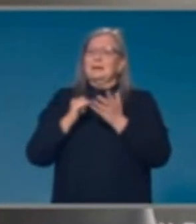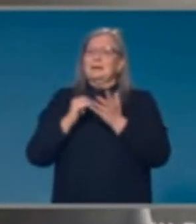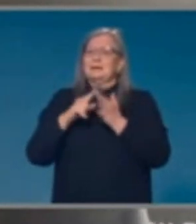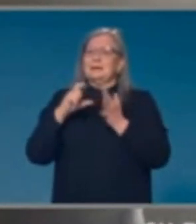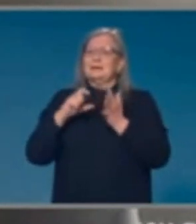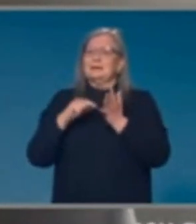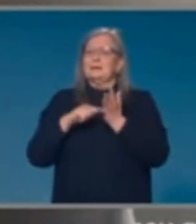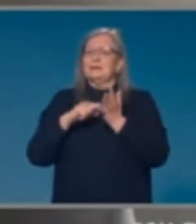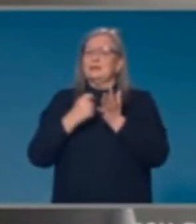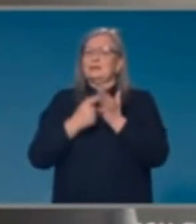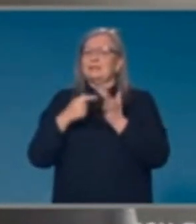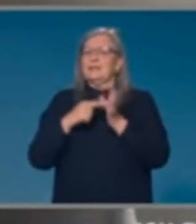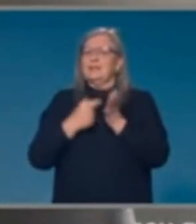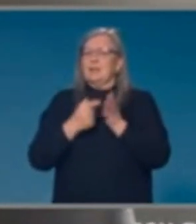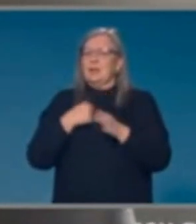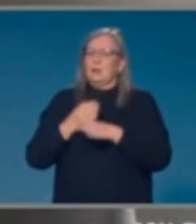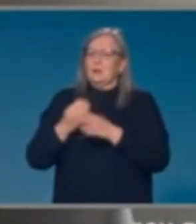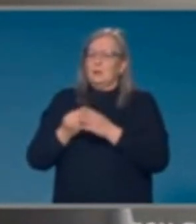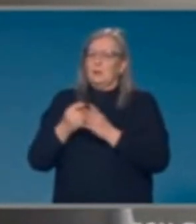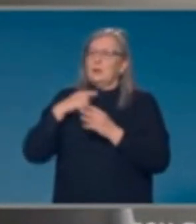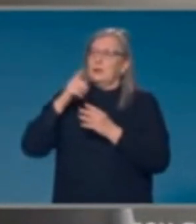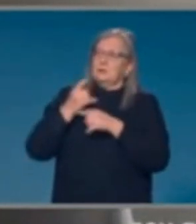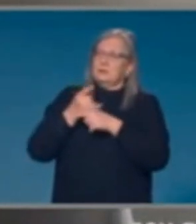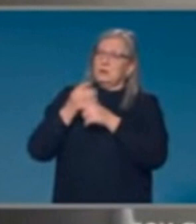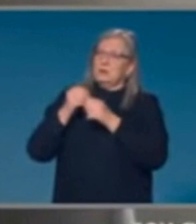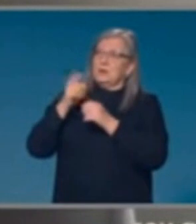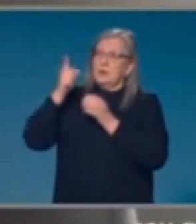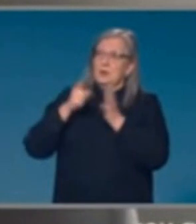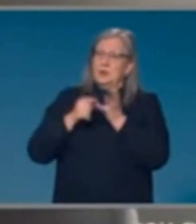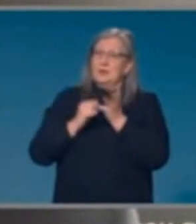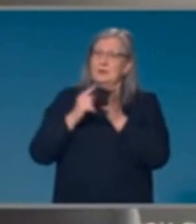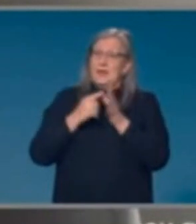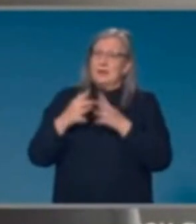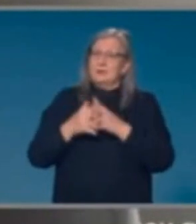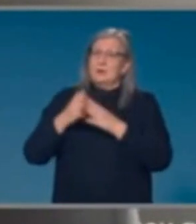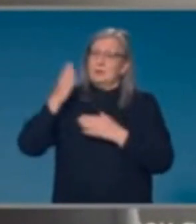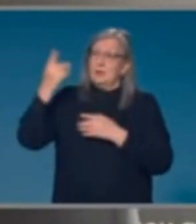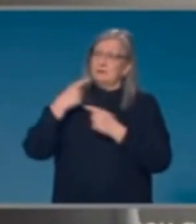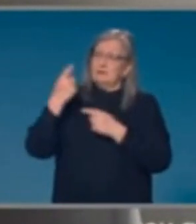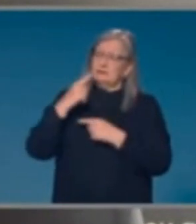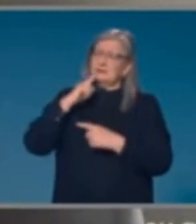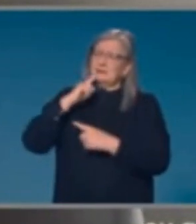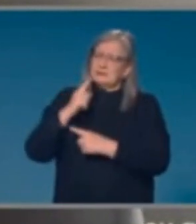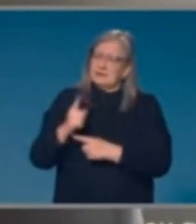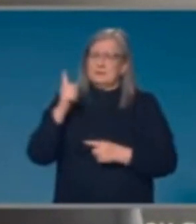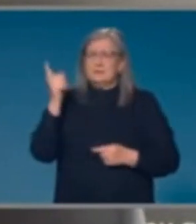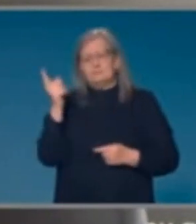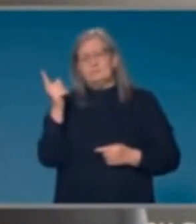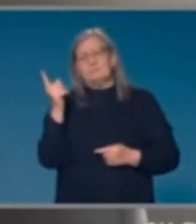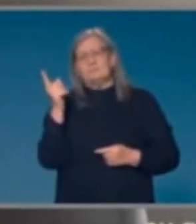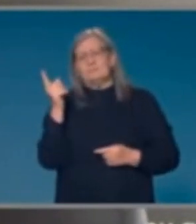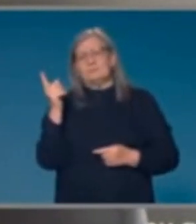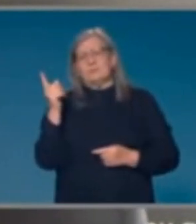Friday. And what we noted is two things. One is that our regional outcomes were